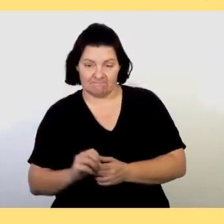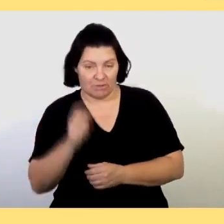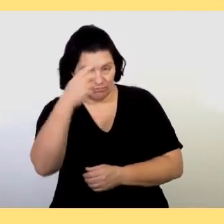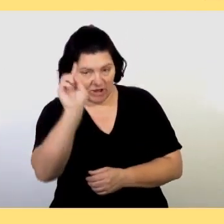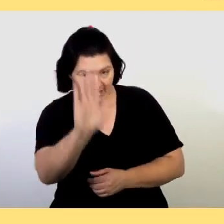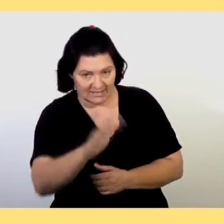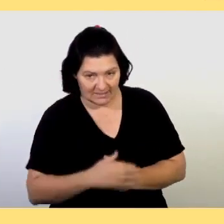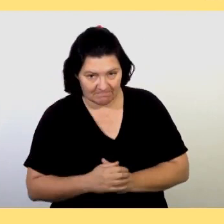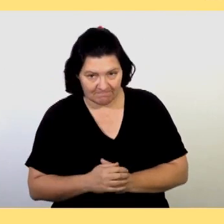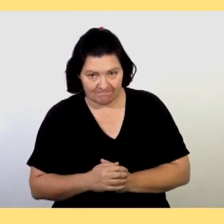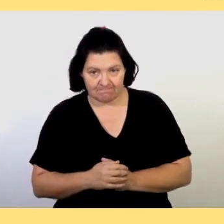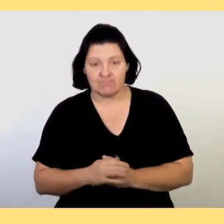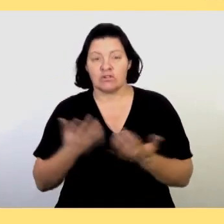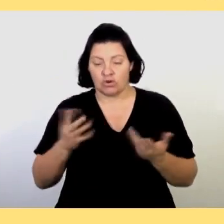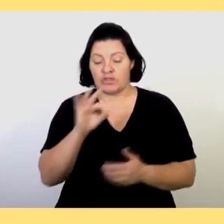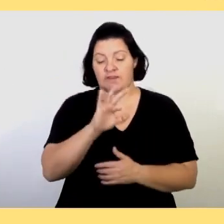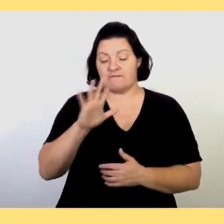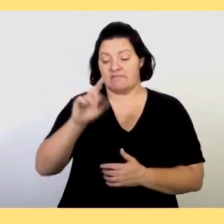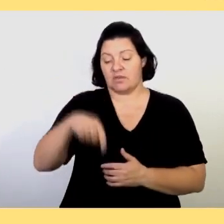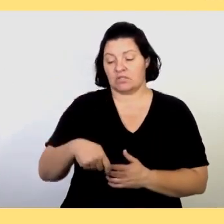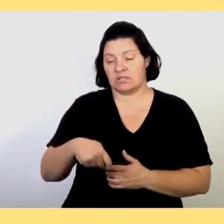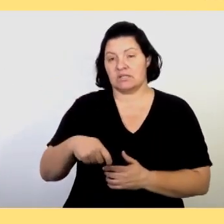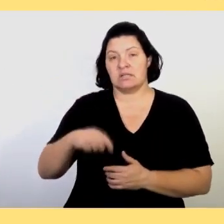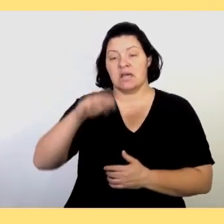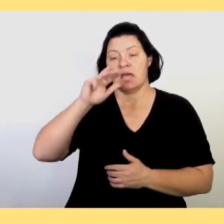35,980. You're correct. So we bring the